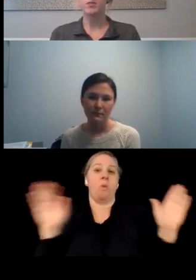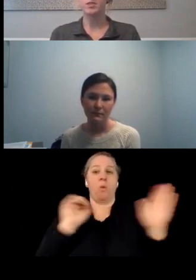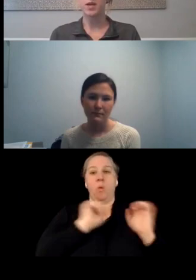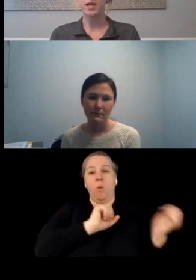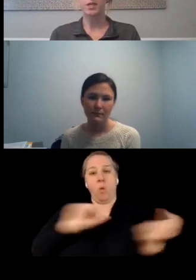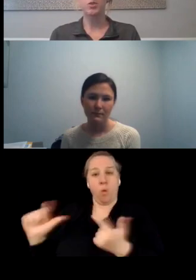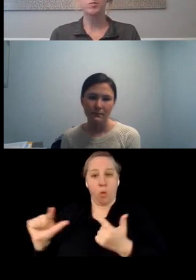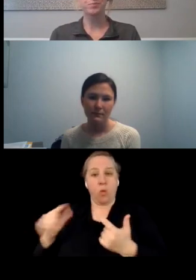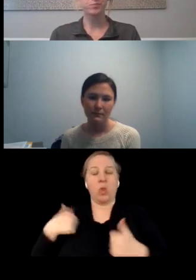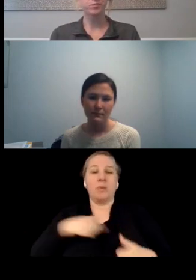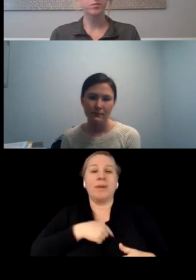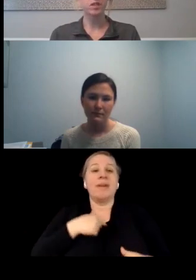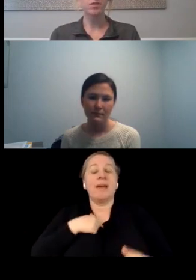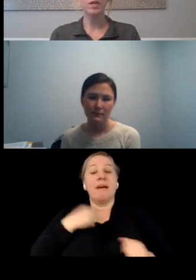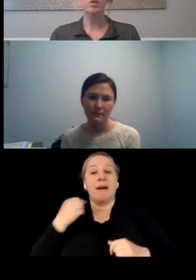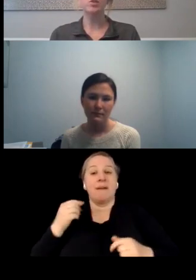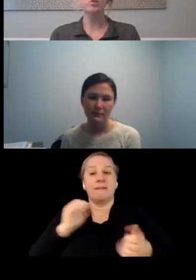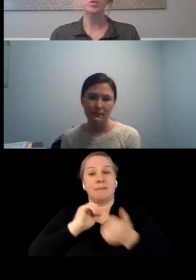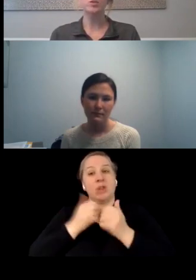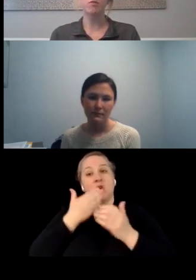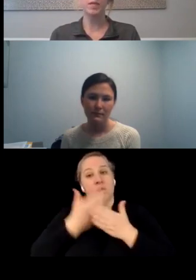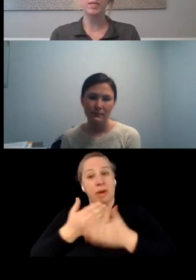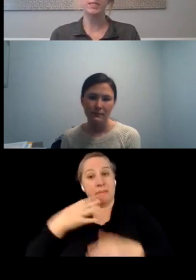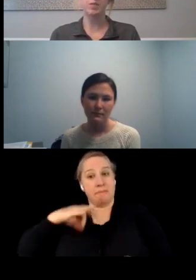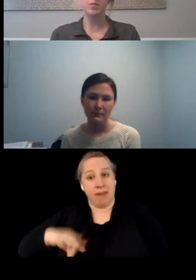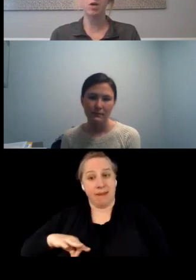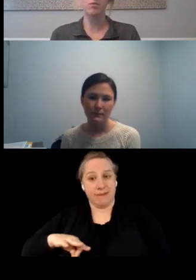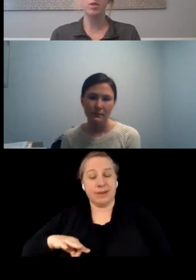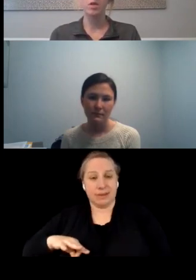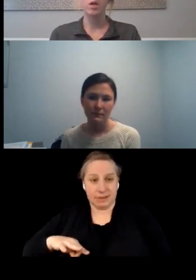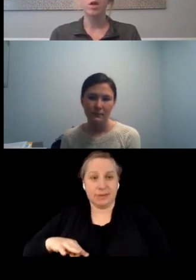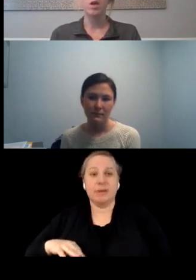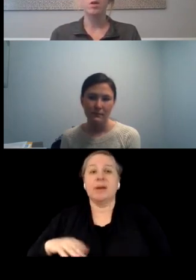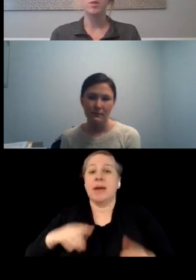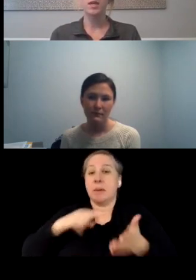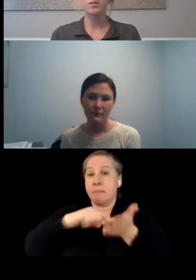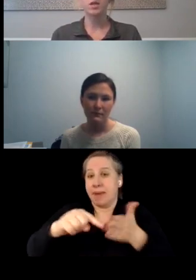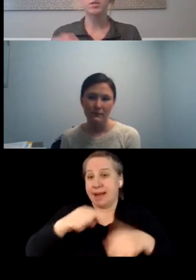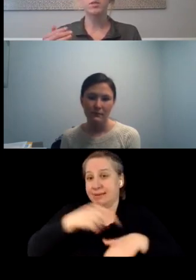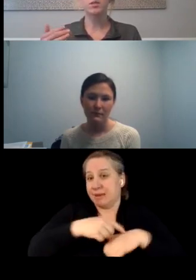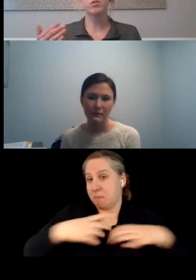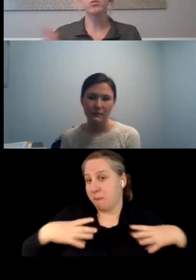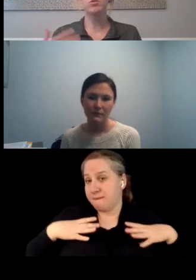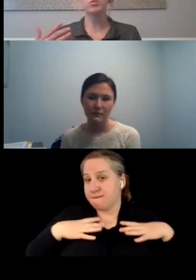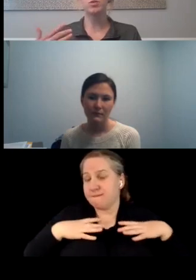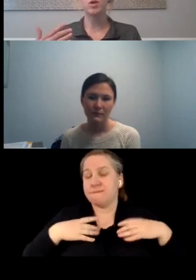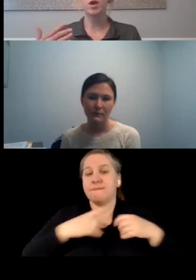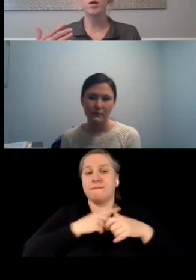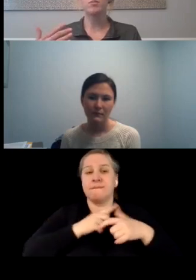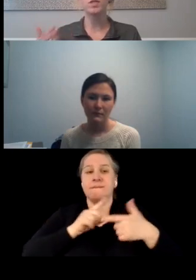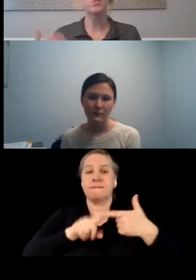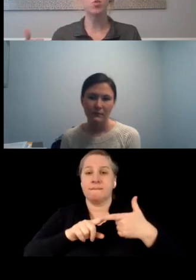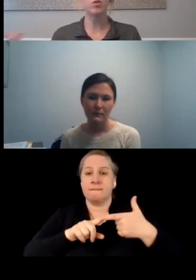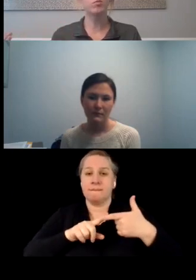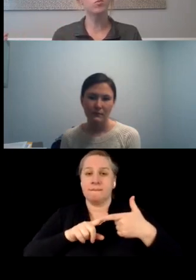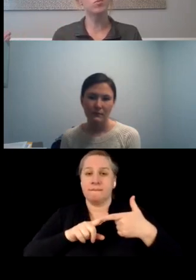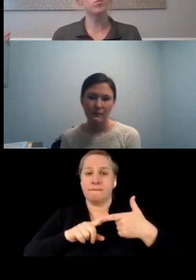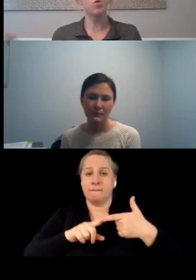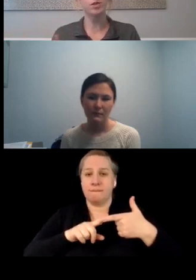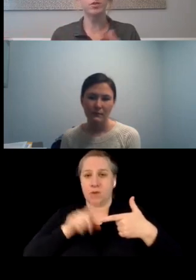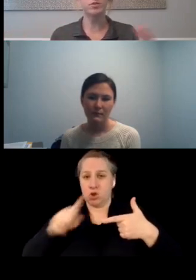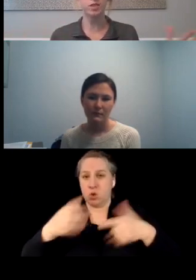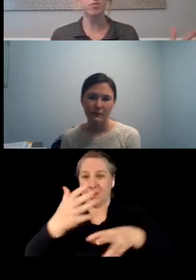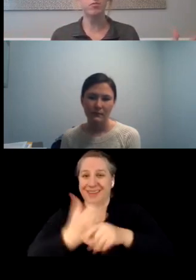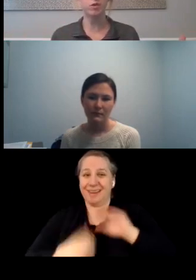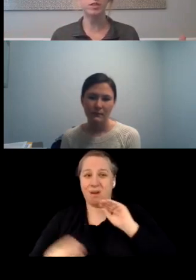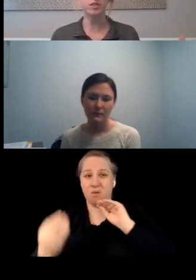competitive benefits package that includes, we do have paid time off. You do get the